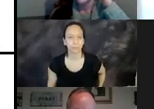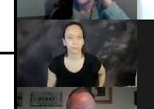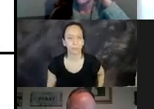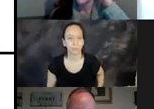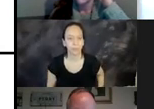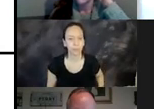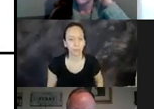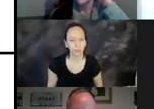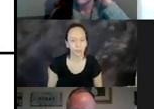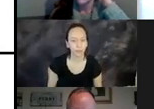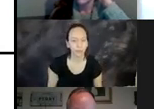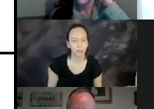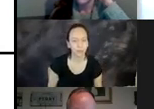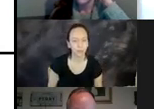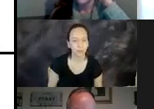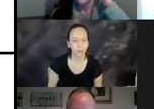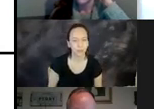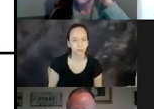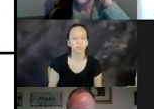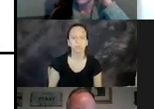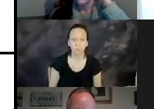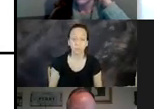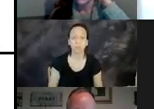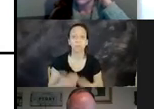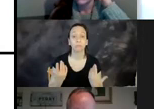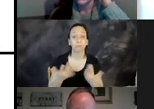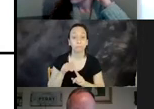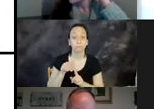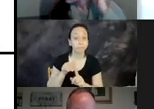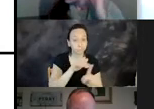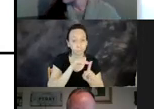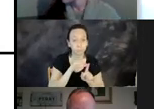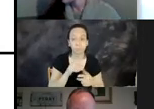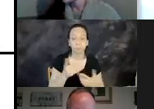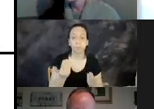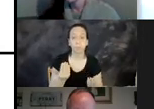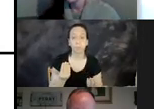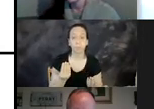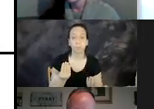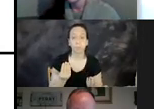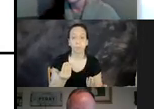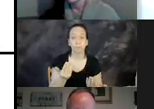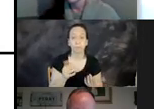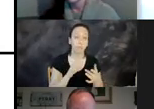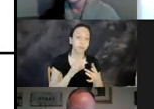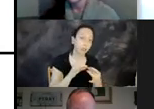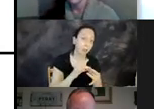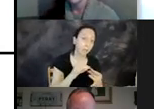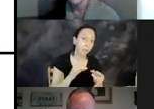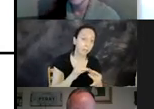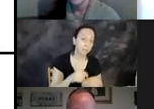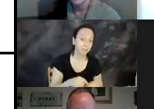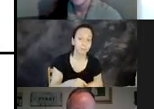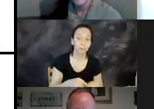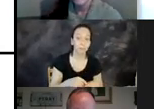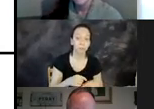so I'm going to just remind people to raise their hand. To make a comment, you can raise your hand by